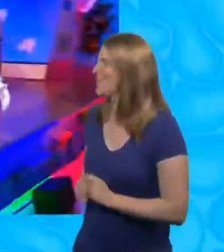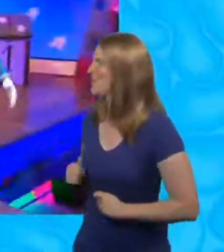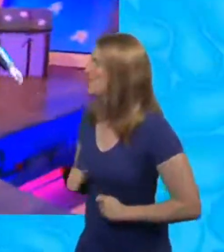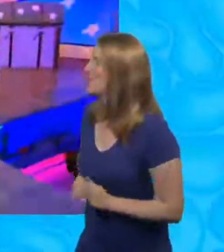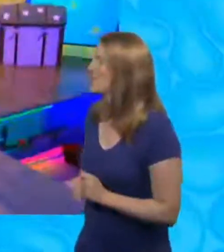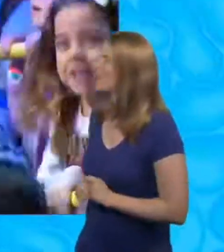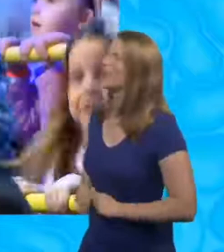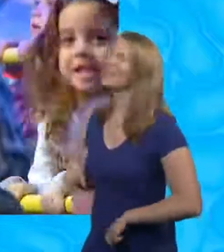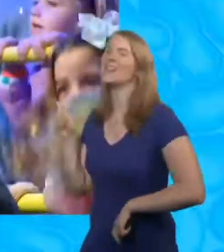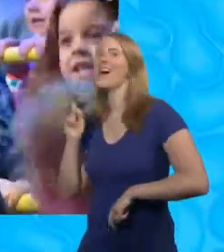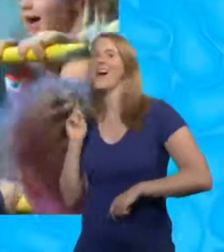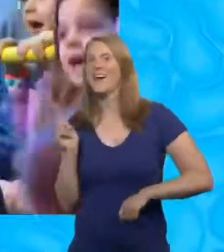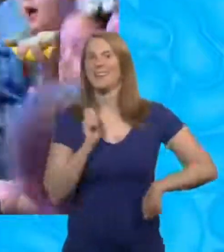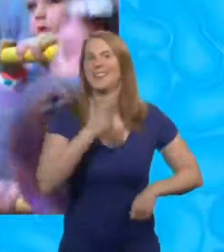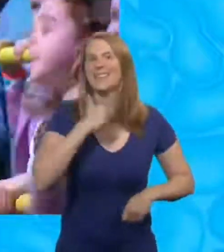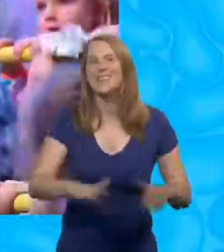Yeah! All right! Woo!